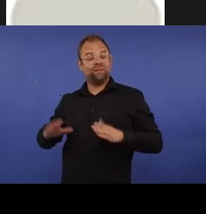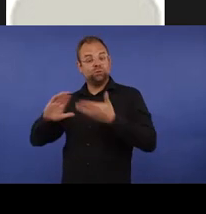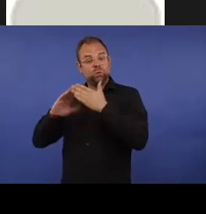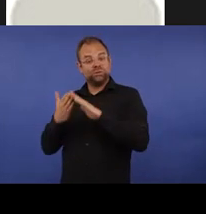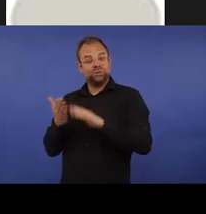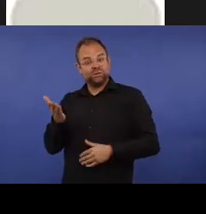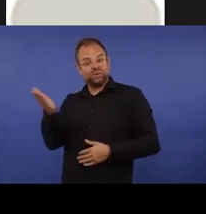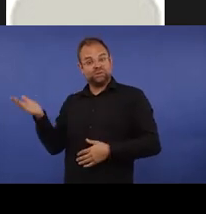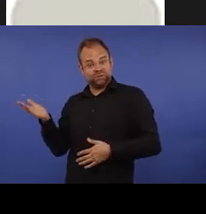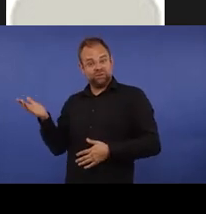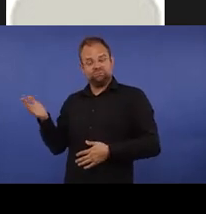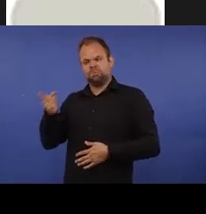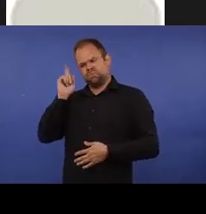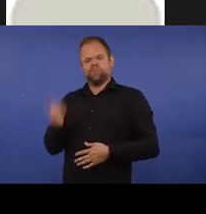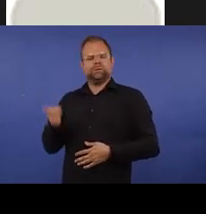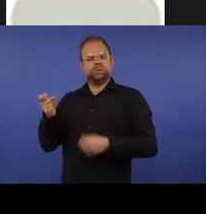realize this,